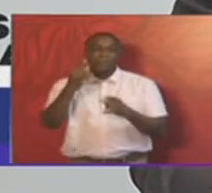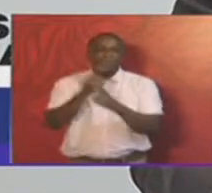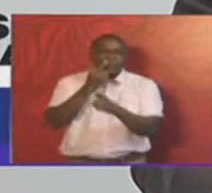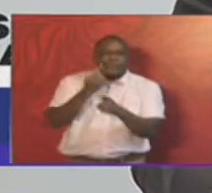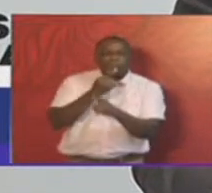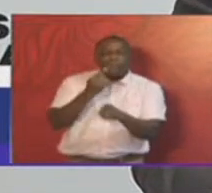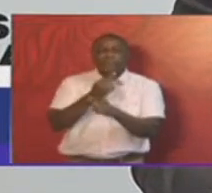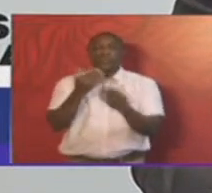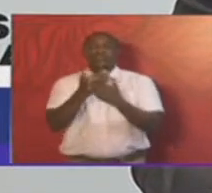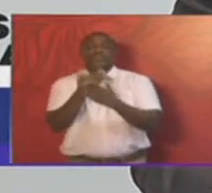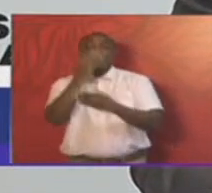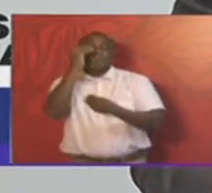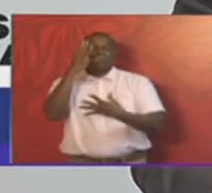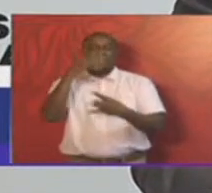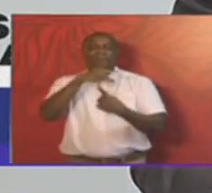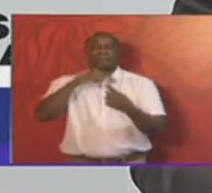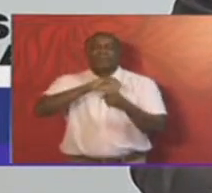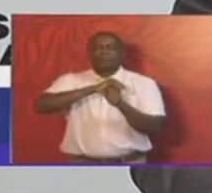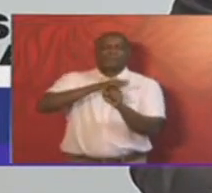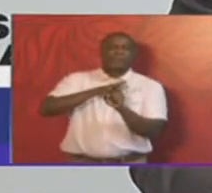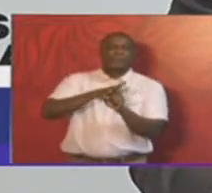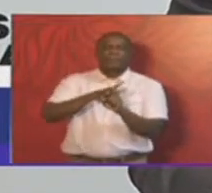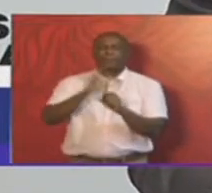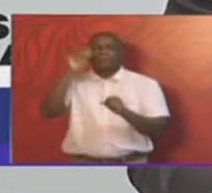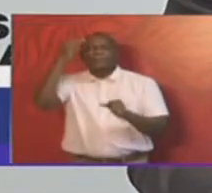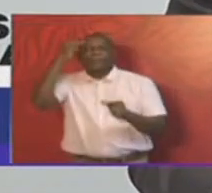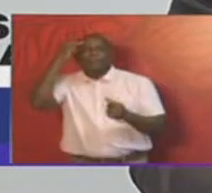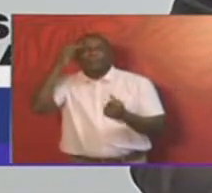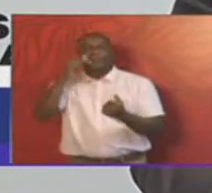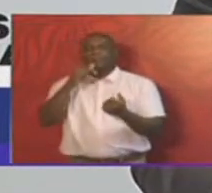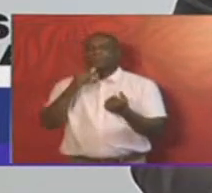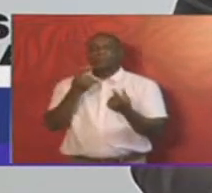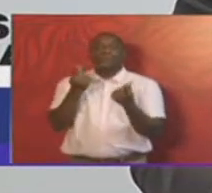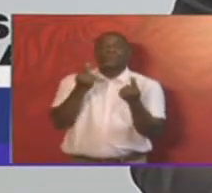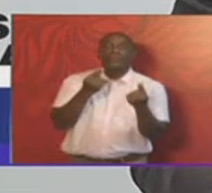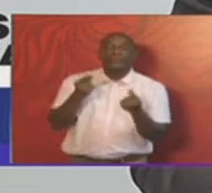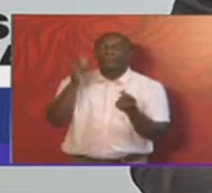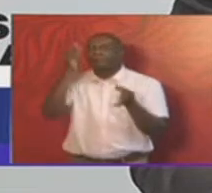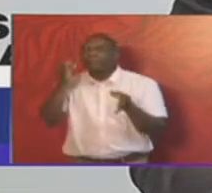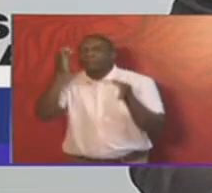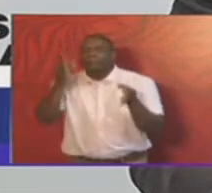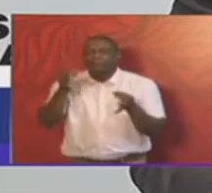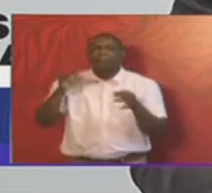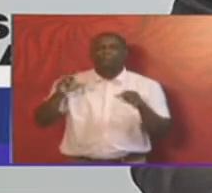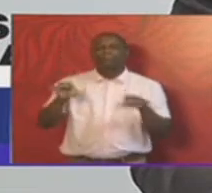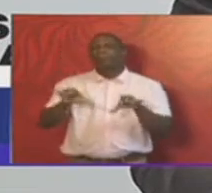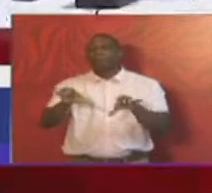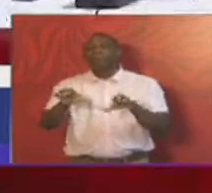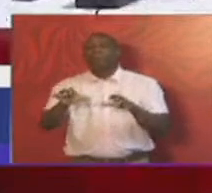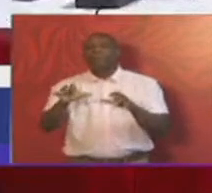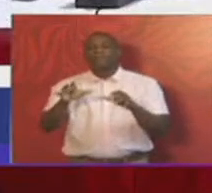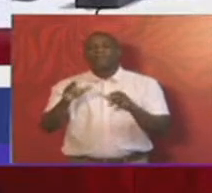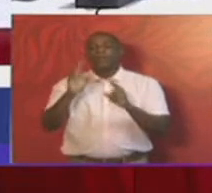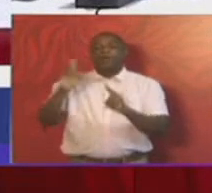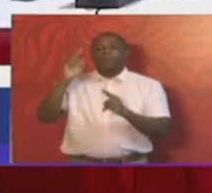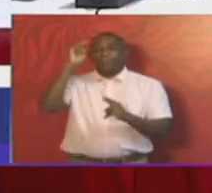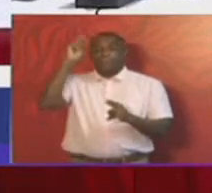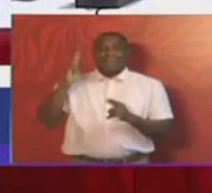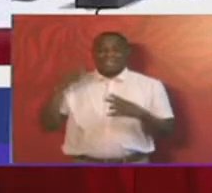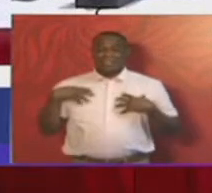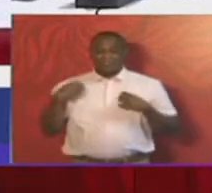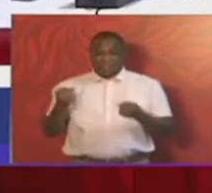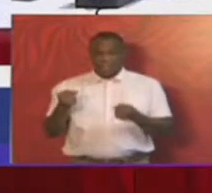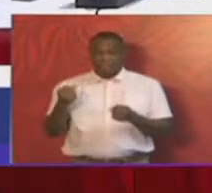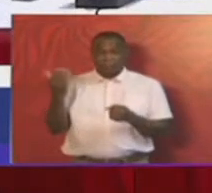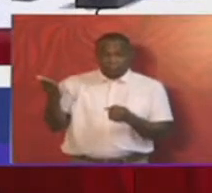on the national COVID-19 response. Your presenters today are the Honorable Terrence Deyalsingh, Minister of Health,